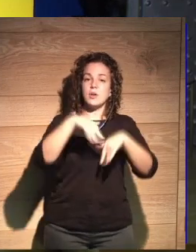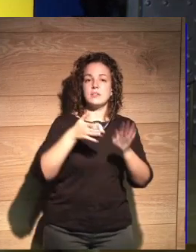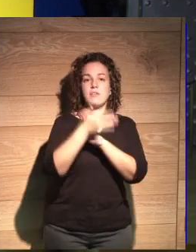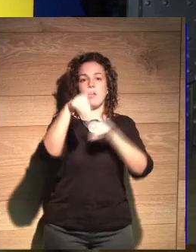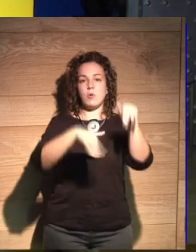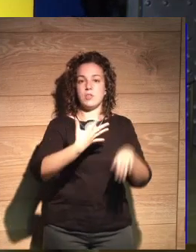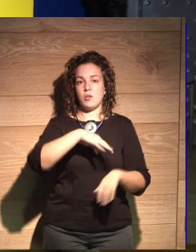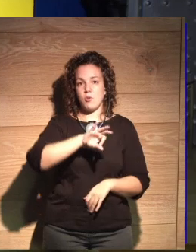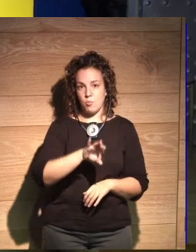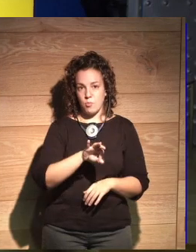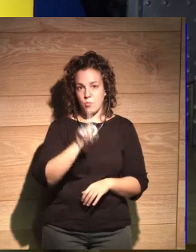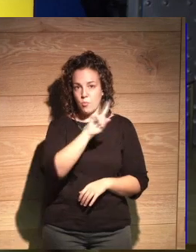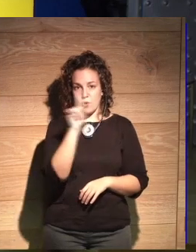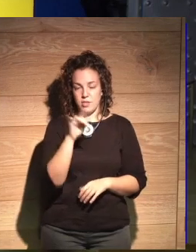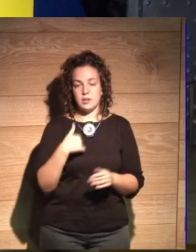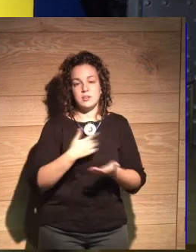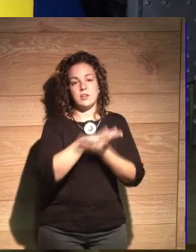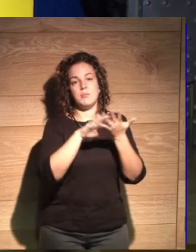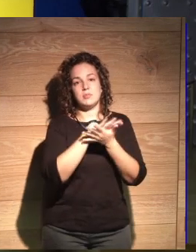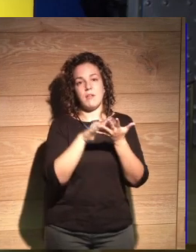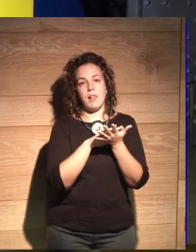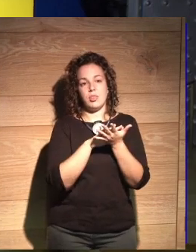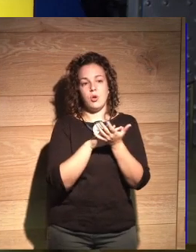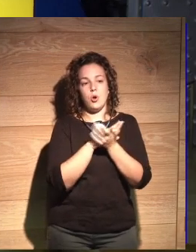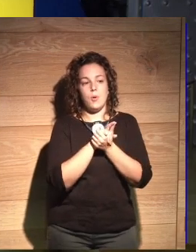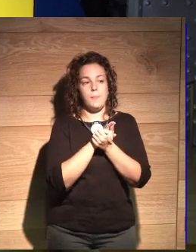in order to vote, you have to show a driver's license.